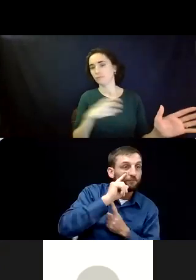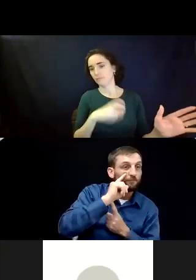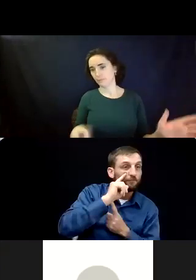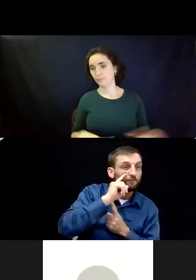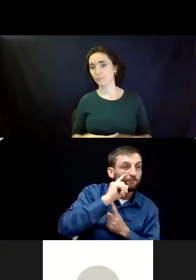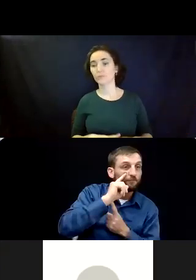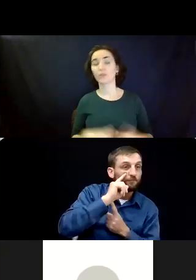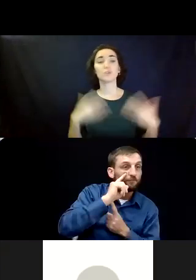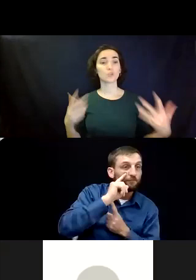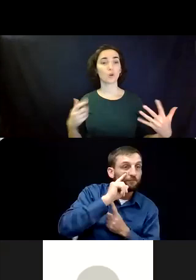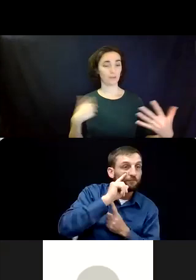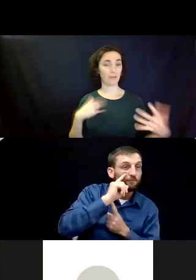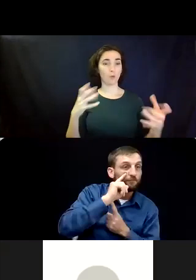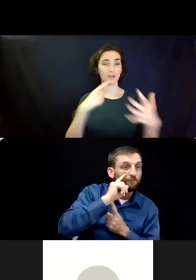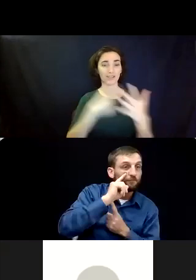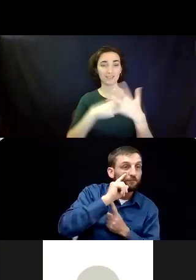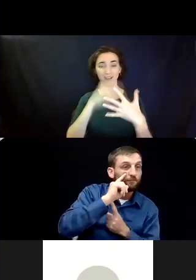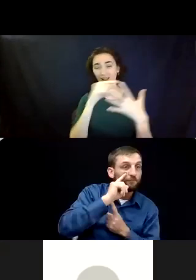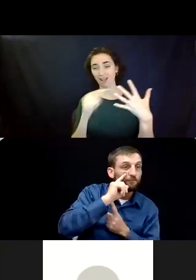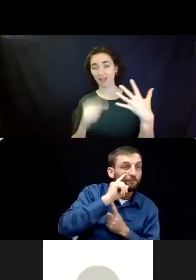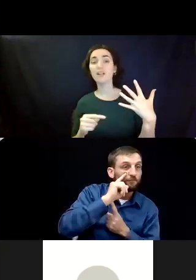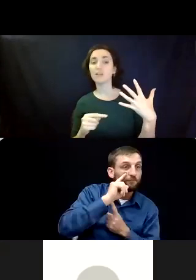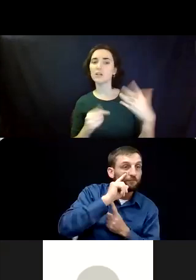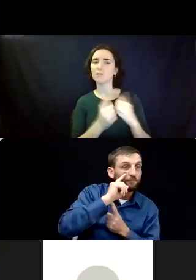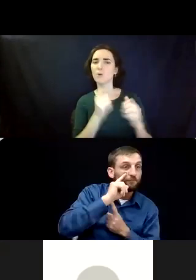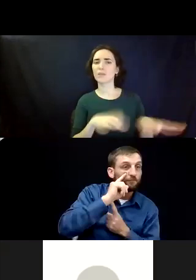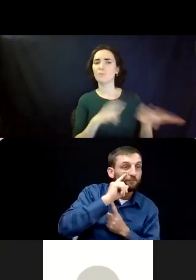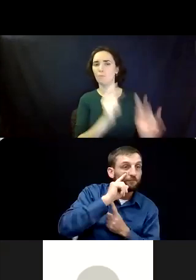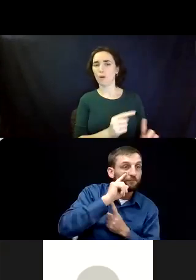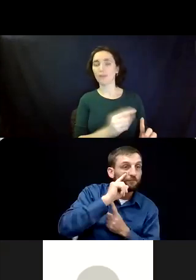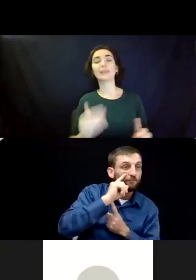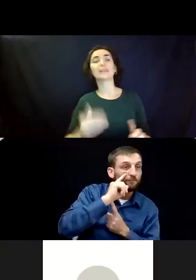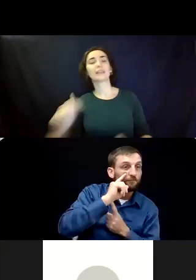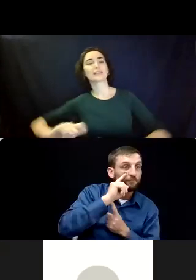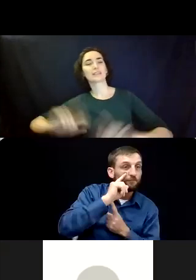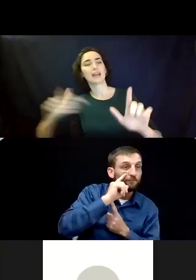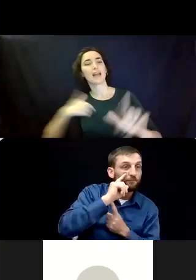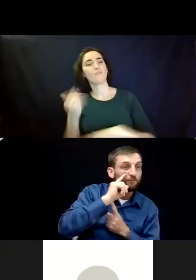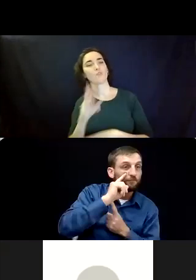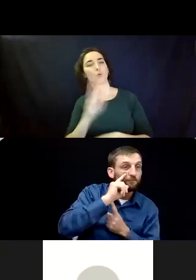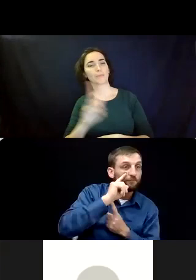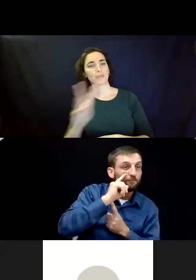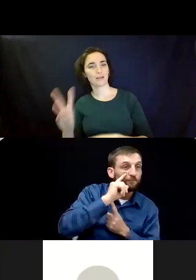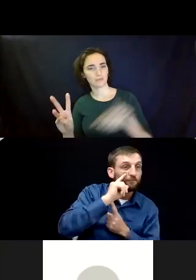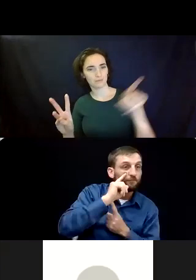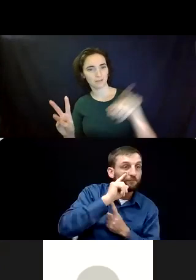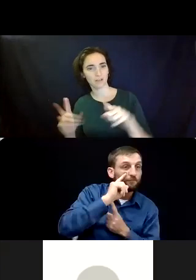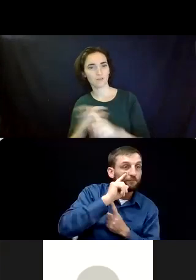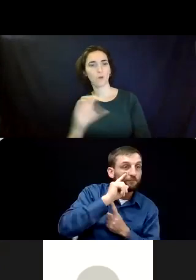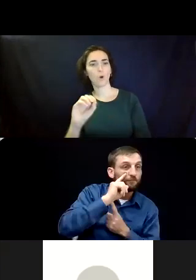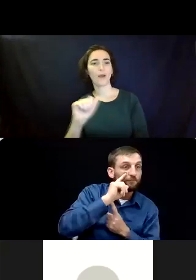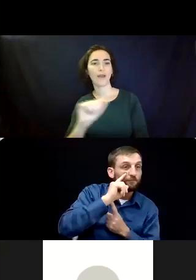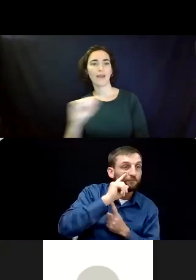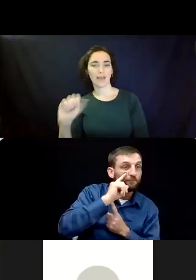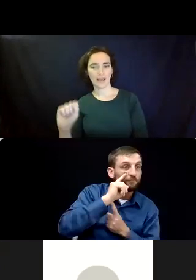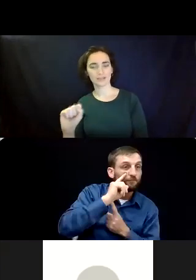wanted to touch upon. I think on the next slide, there are a couple of websites for OAAS where you can go and